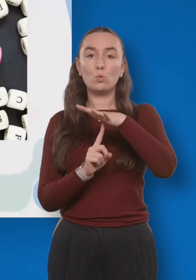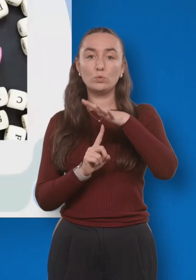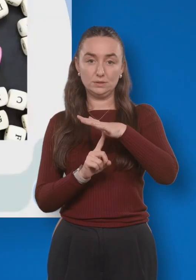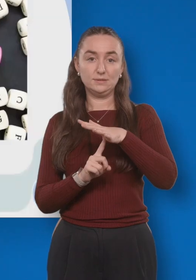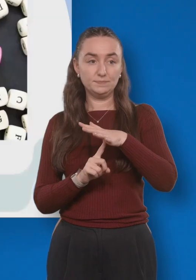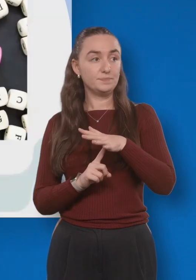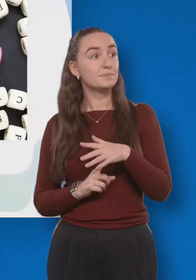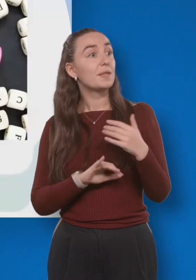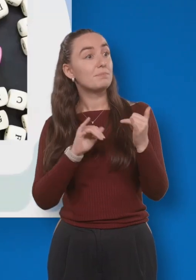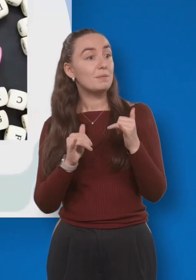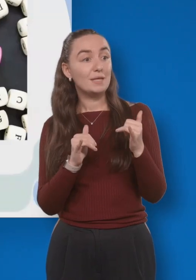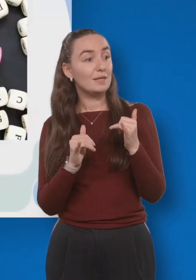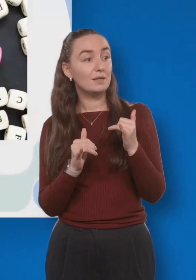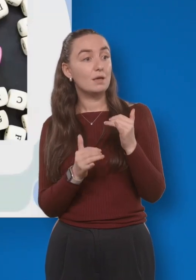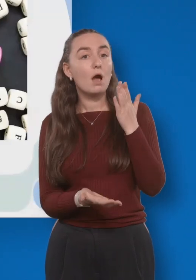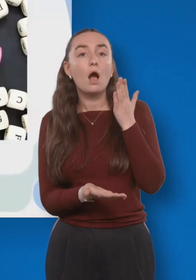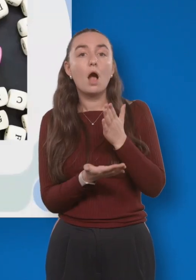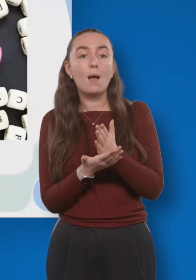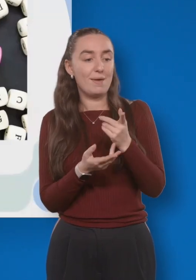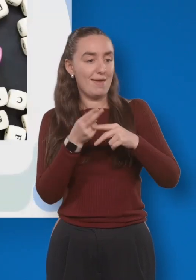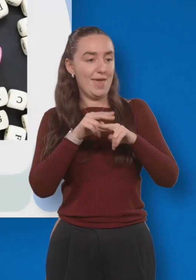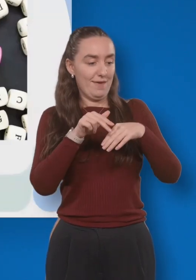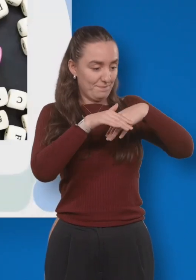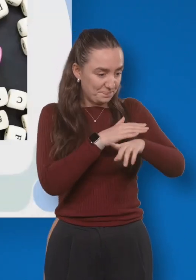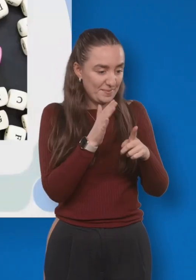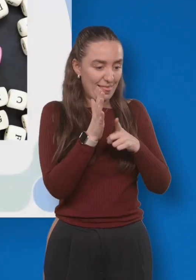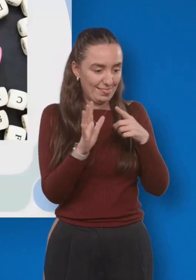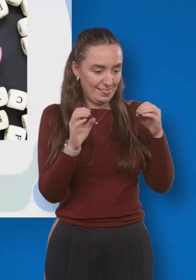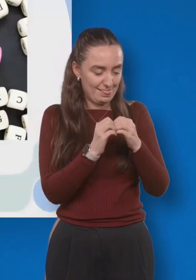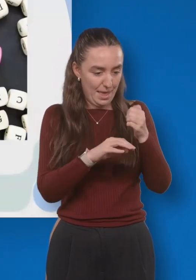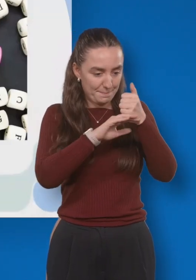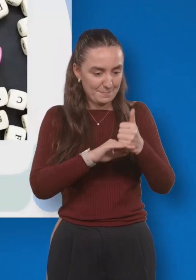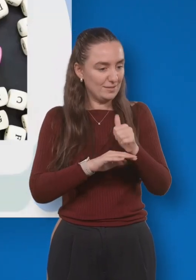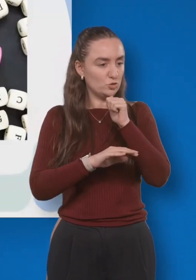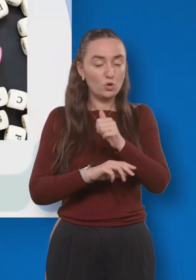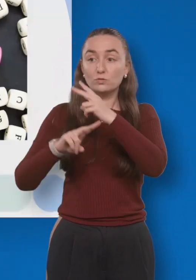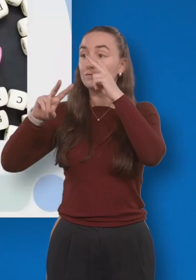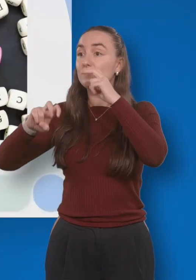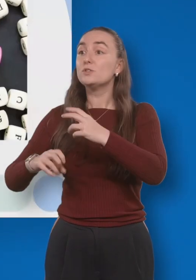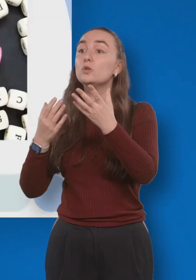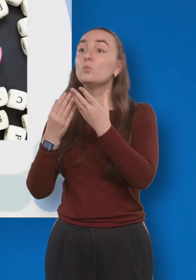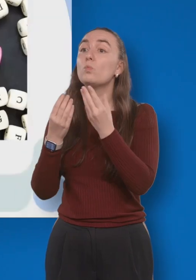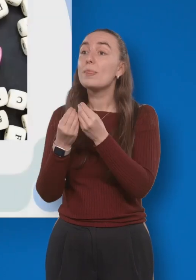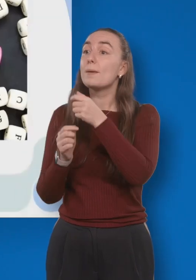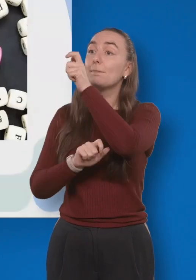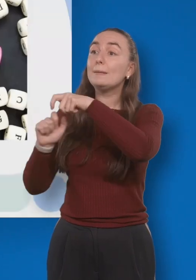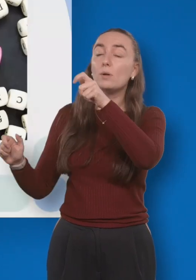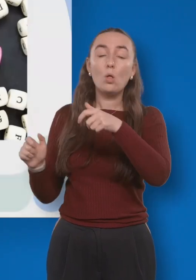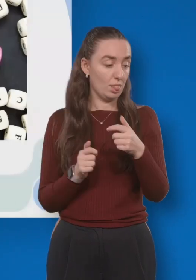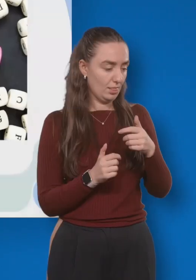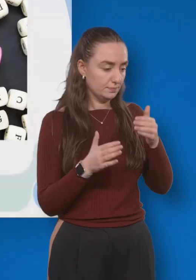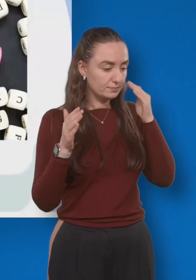are doing maybe very lab-based work and not doing research with people, have slightly